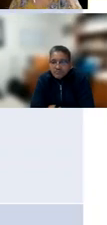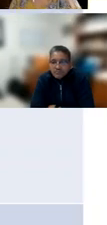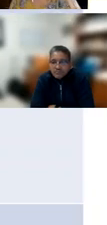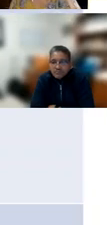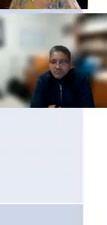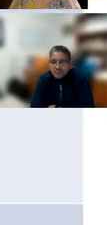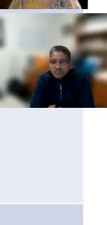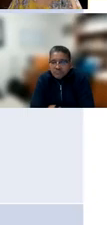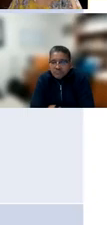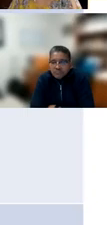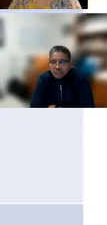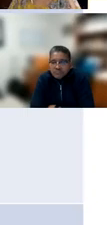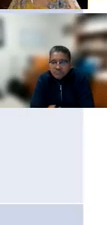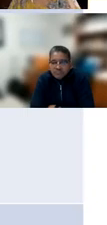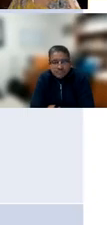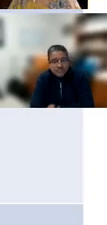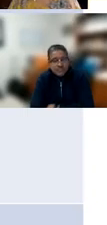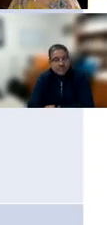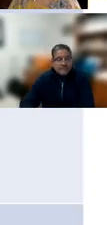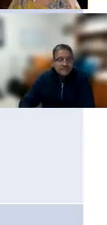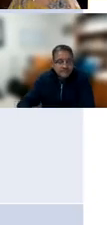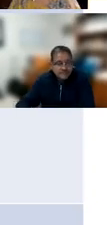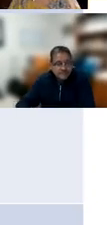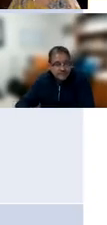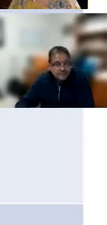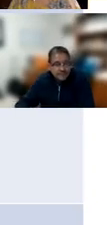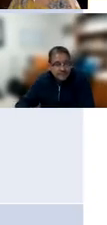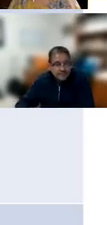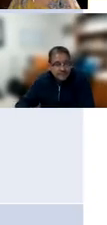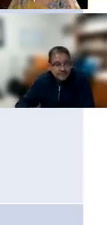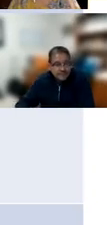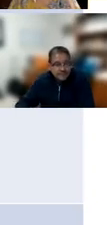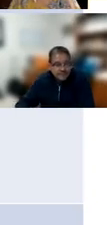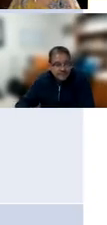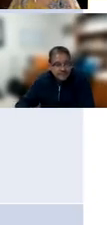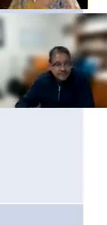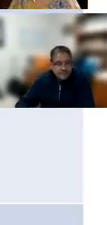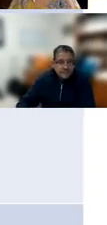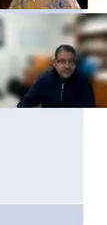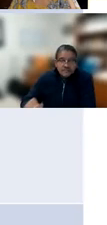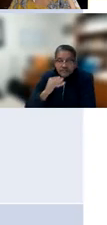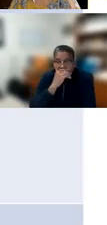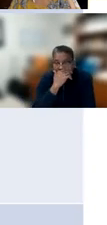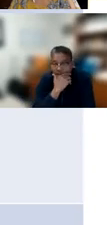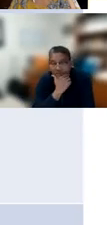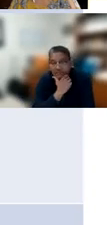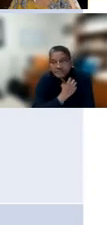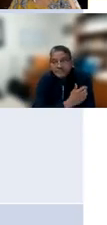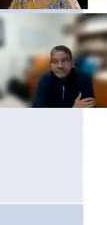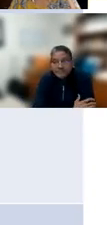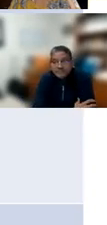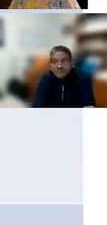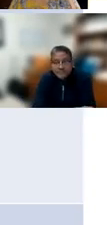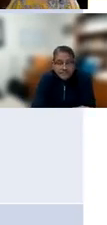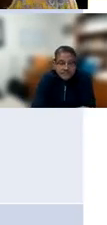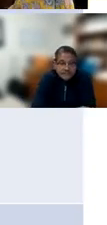speakers continue to be on video throughout the presentation. So I'm Heather Bates. I am with Transform Health,